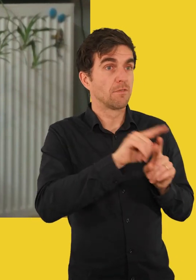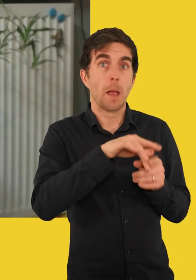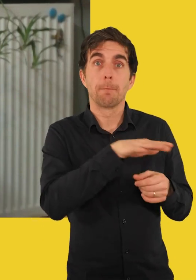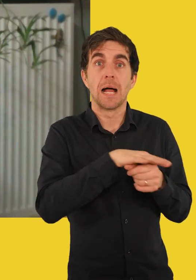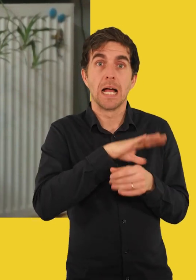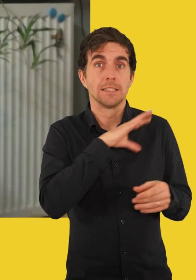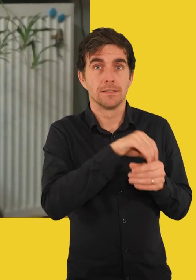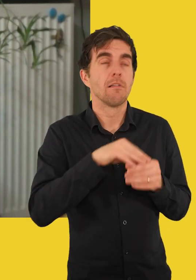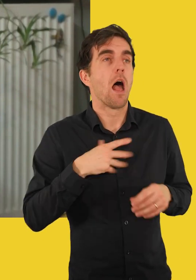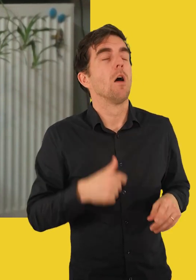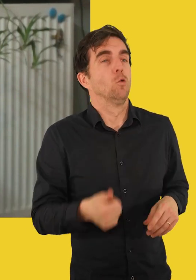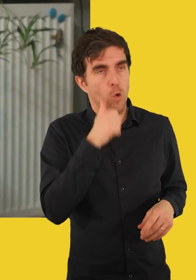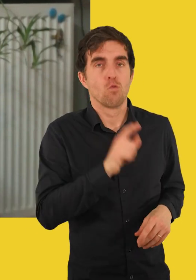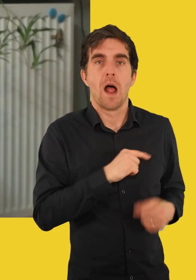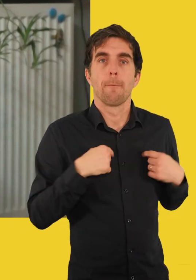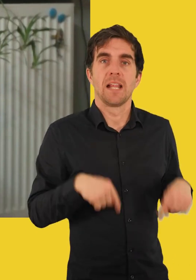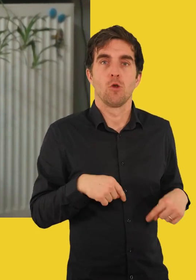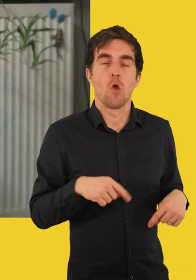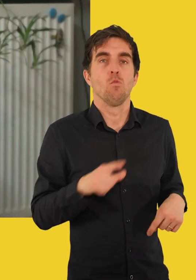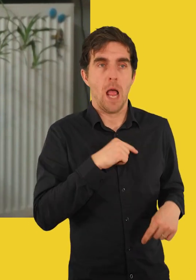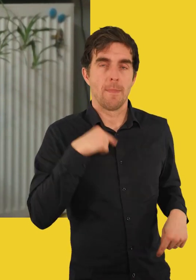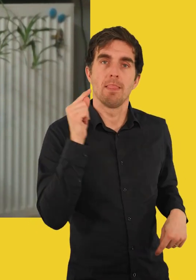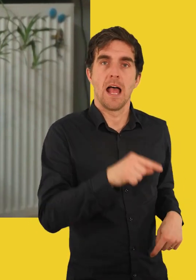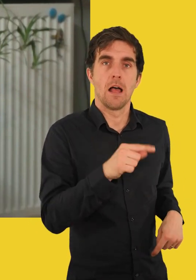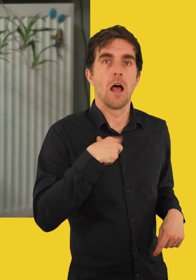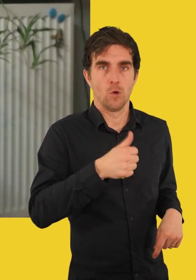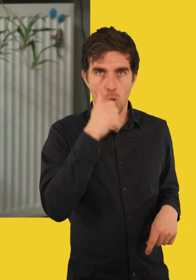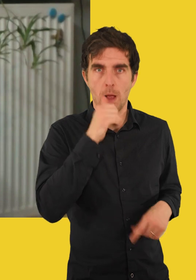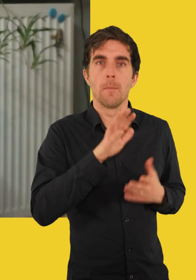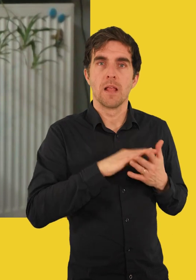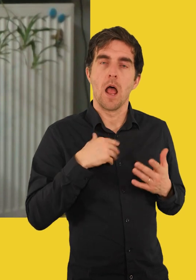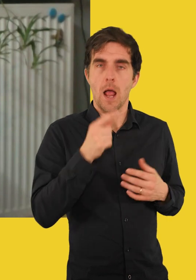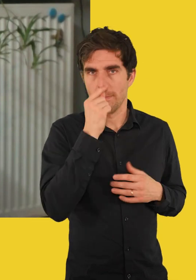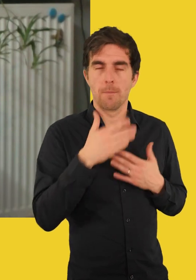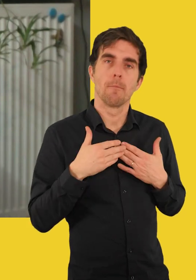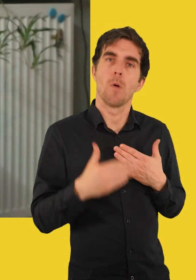spaces, then I know why I'm there as well. And